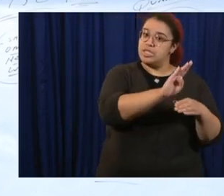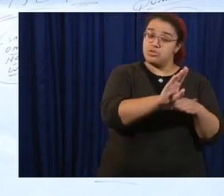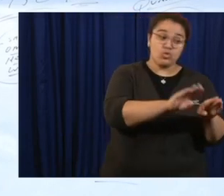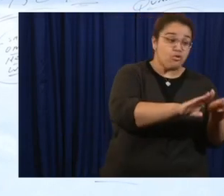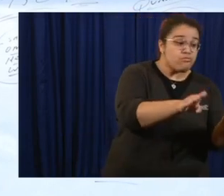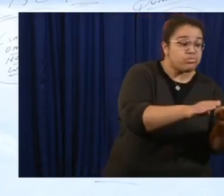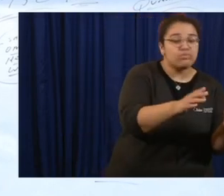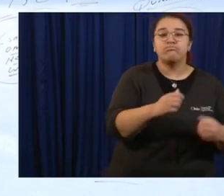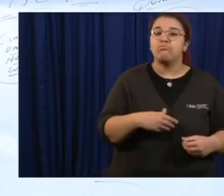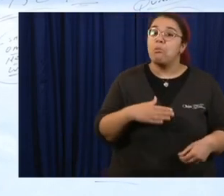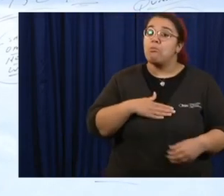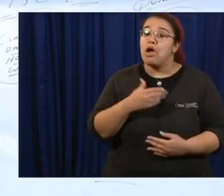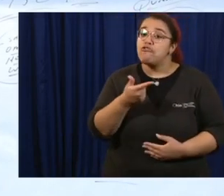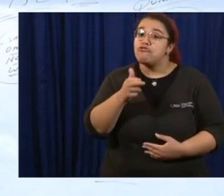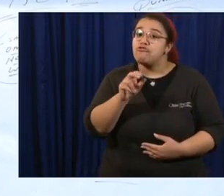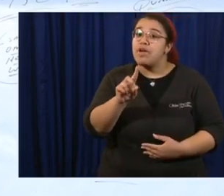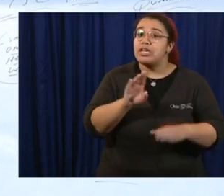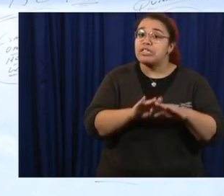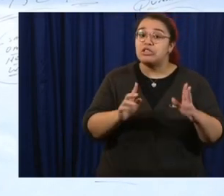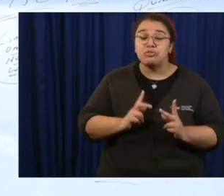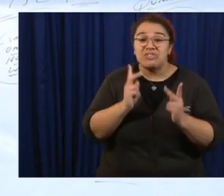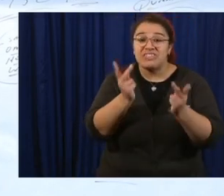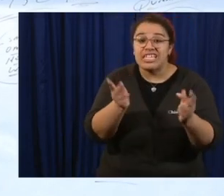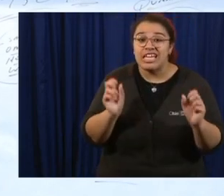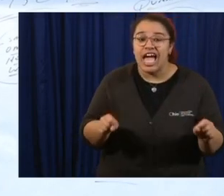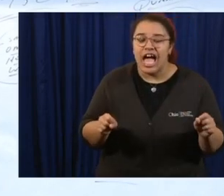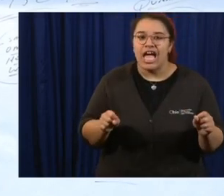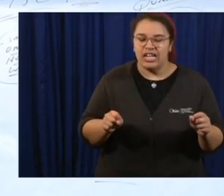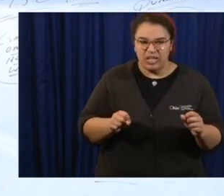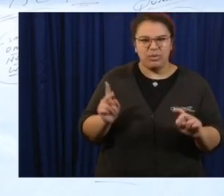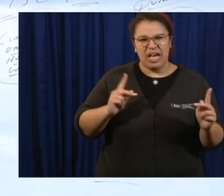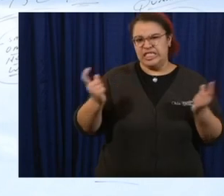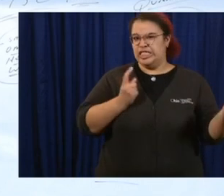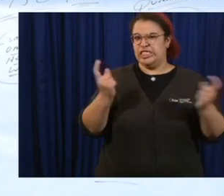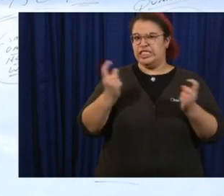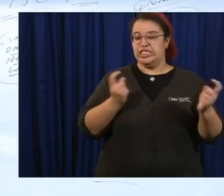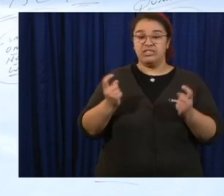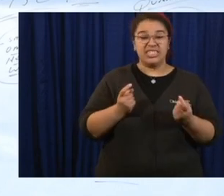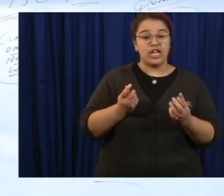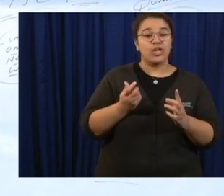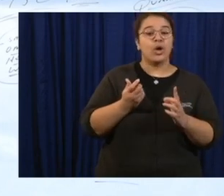those questions we're being bombarded with. Can you tell us what's coming Monday at all?